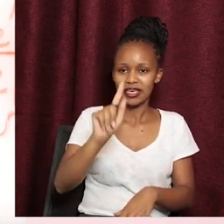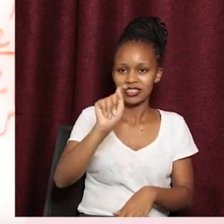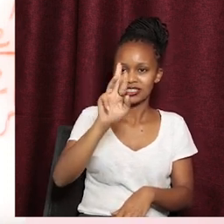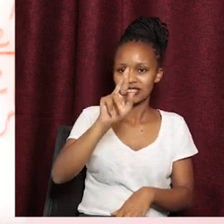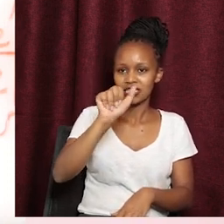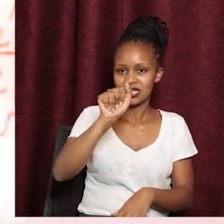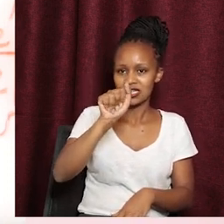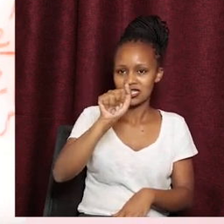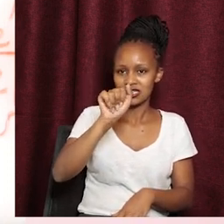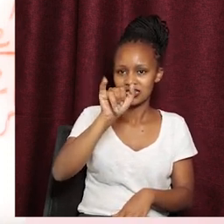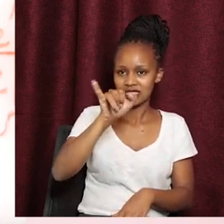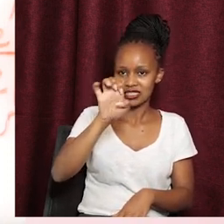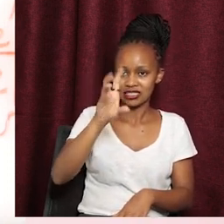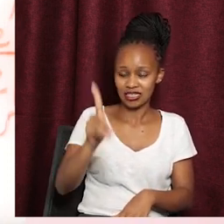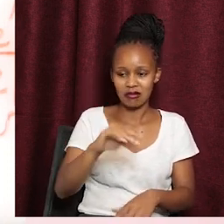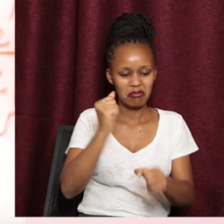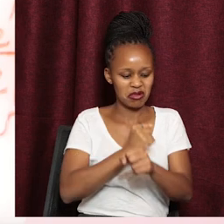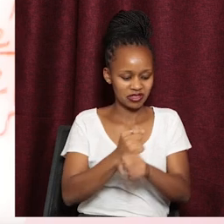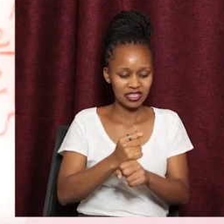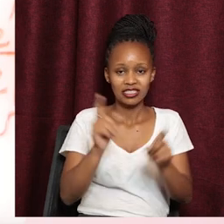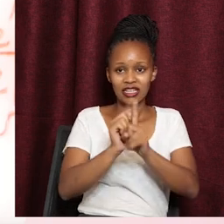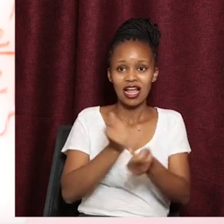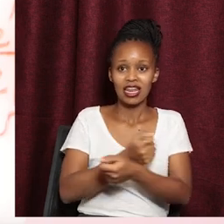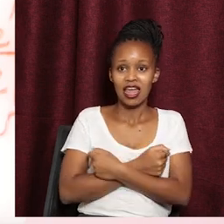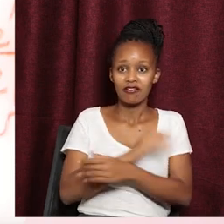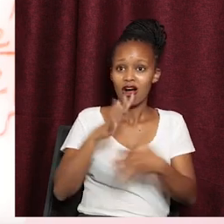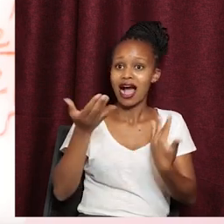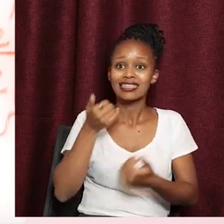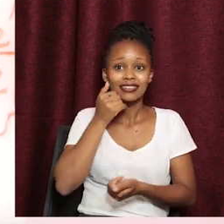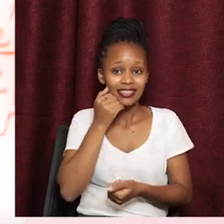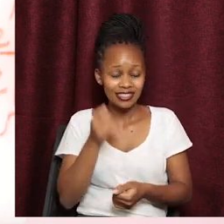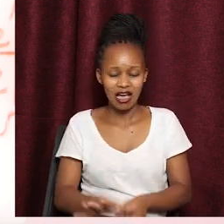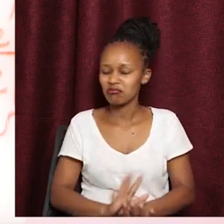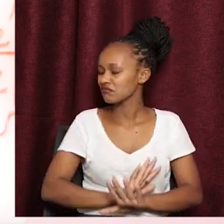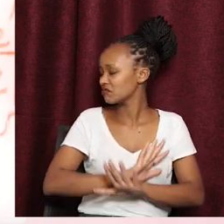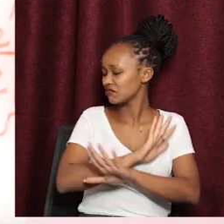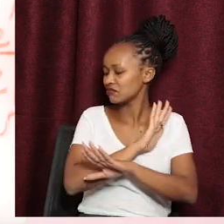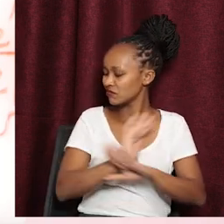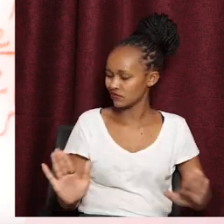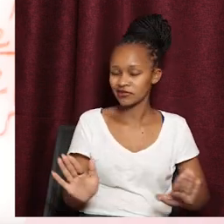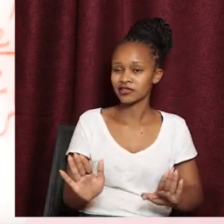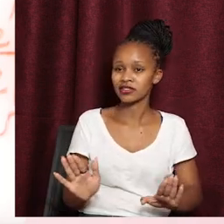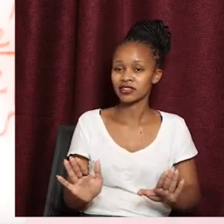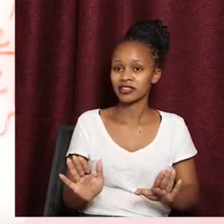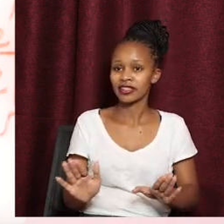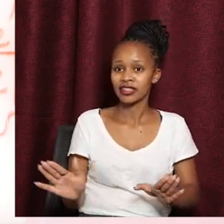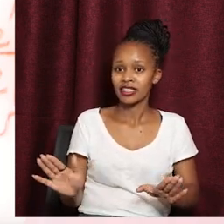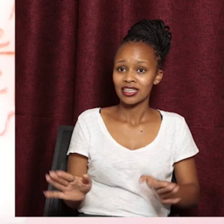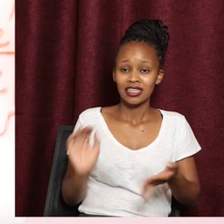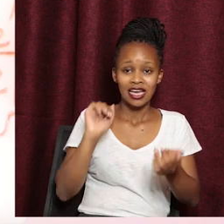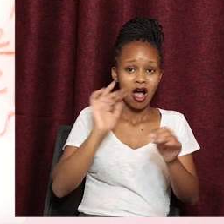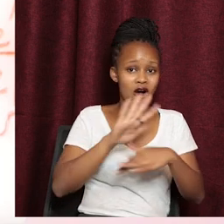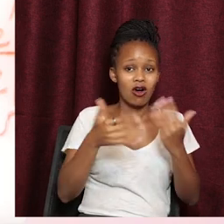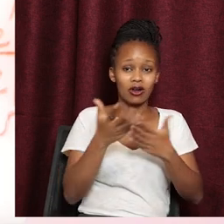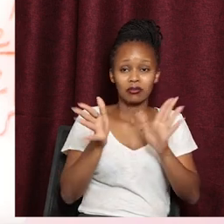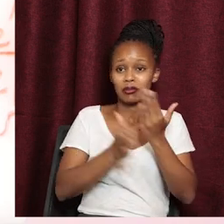above cannot be taken away by our illnesses and diseases, terminal or otherwise. What